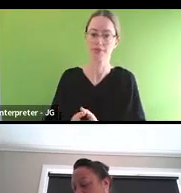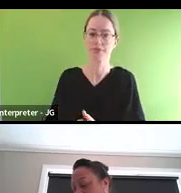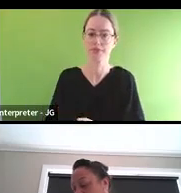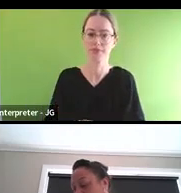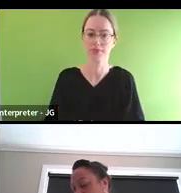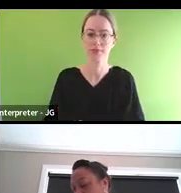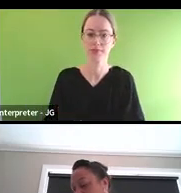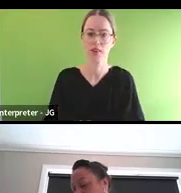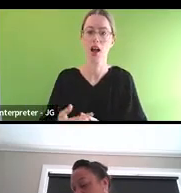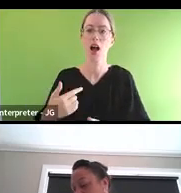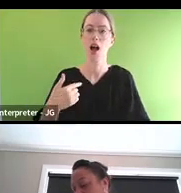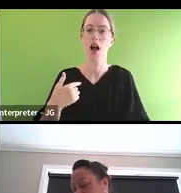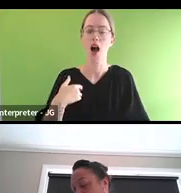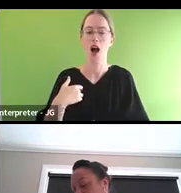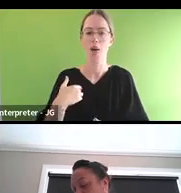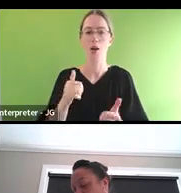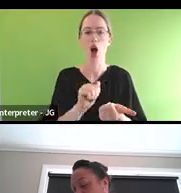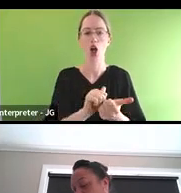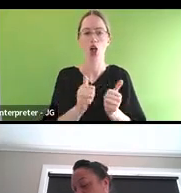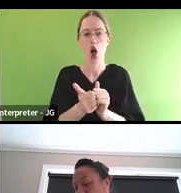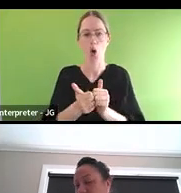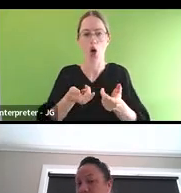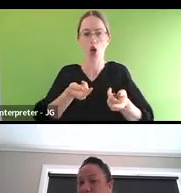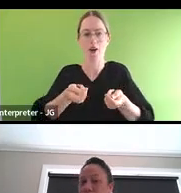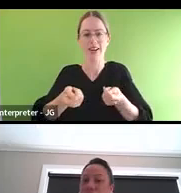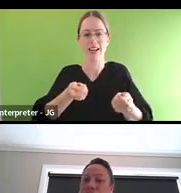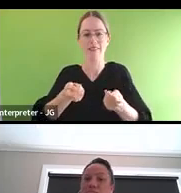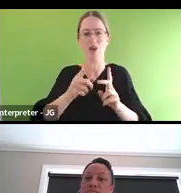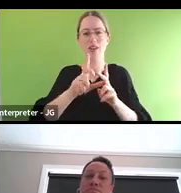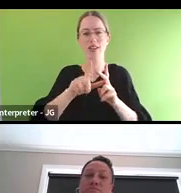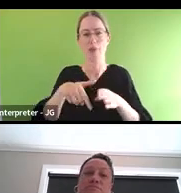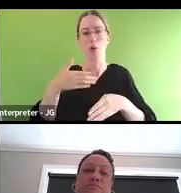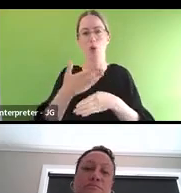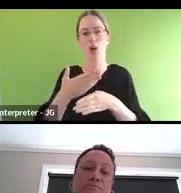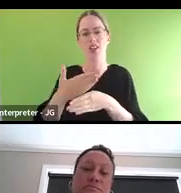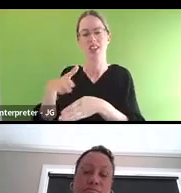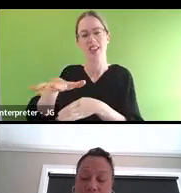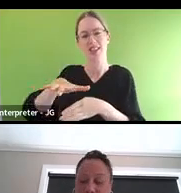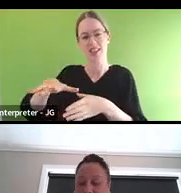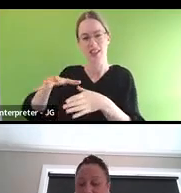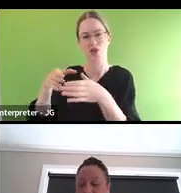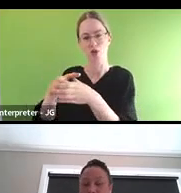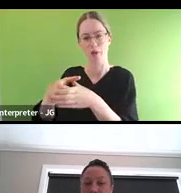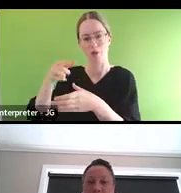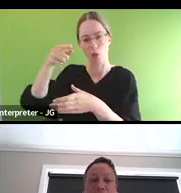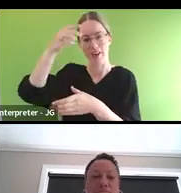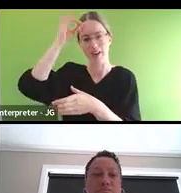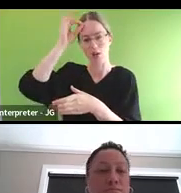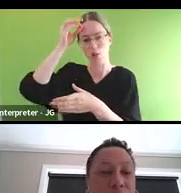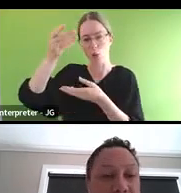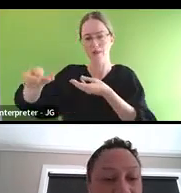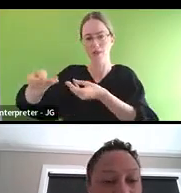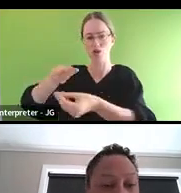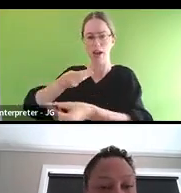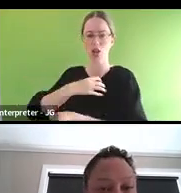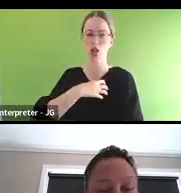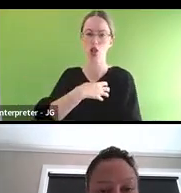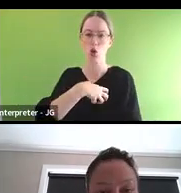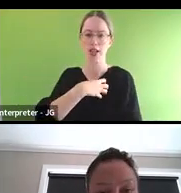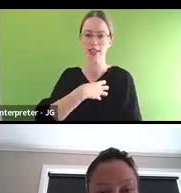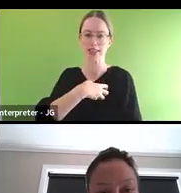the co-conveners of Kaimahi Whaikaha, which is the disabled worker sector group of the Council of Trade Unions.